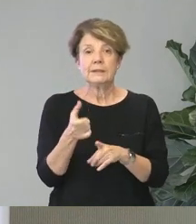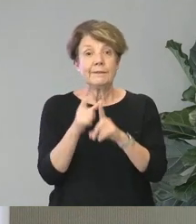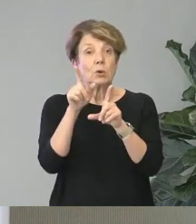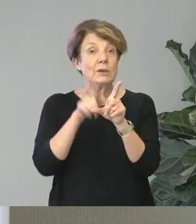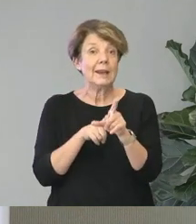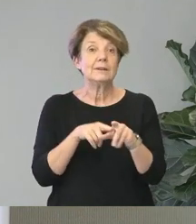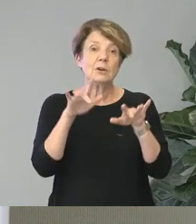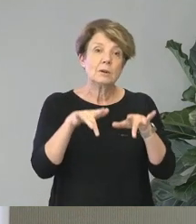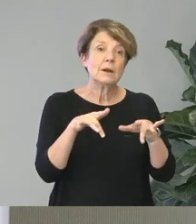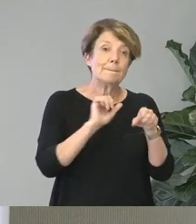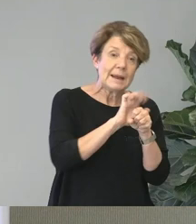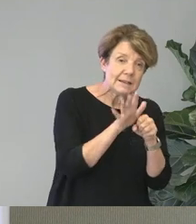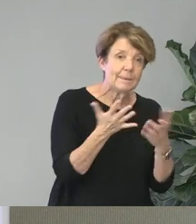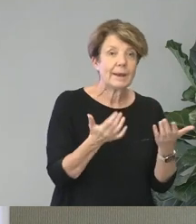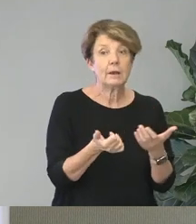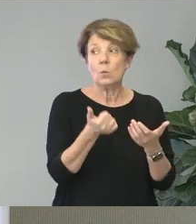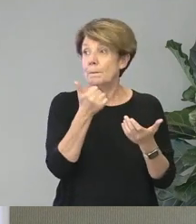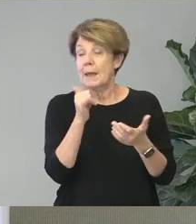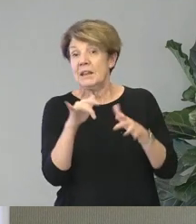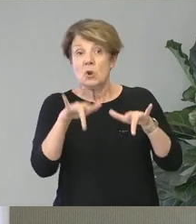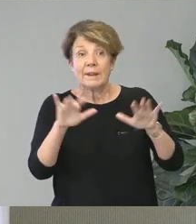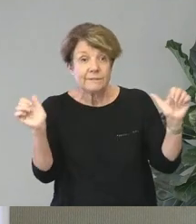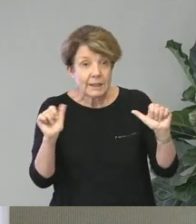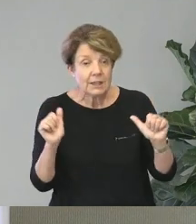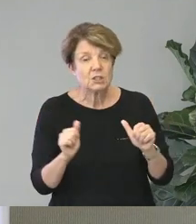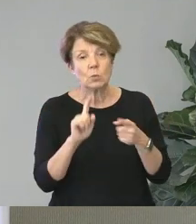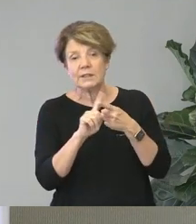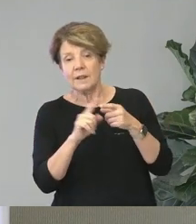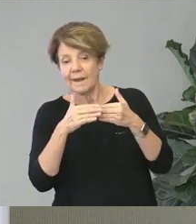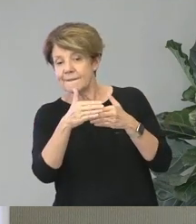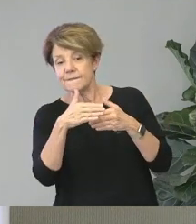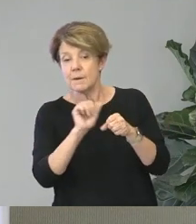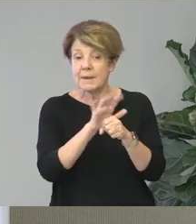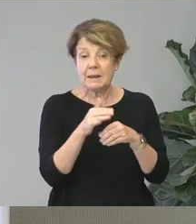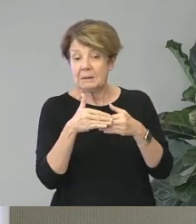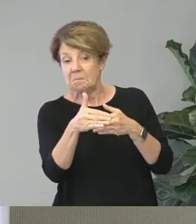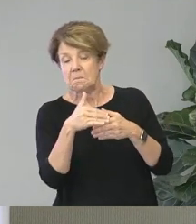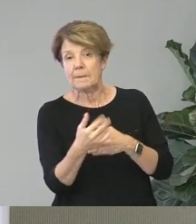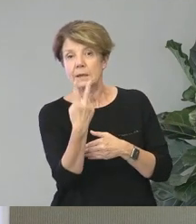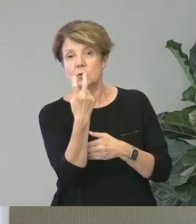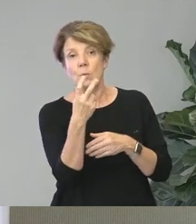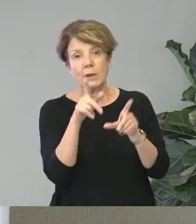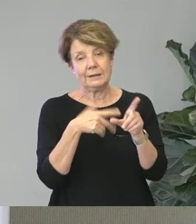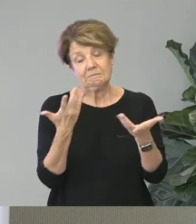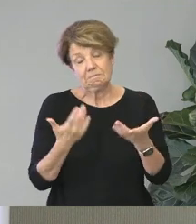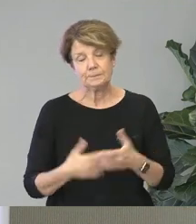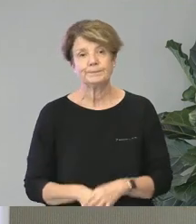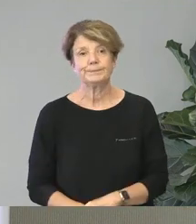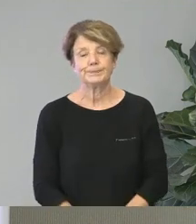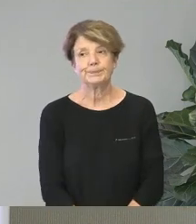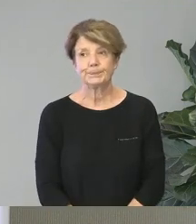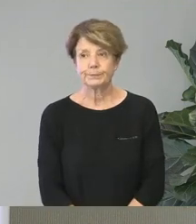end, no matter what some people are saying. We've still got a couple of years to go, and I work in health.